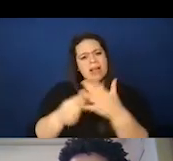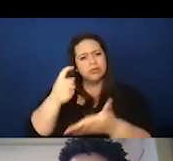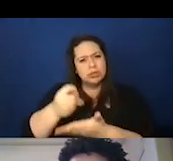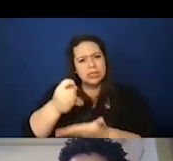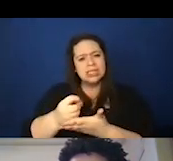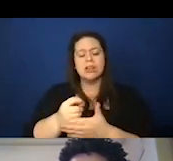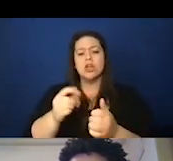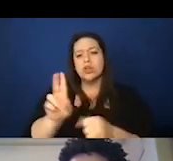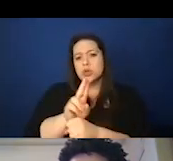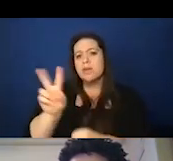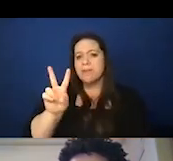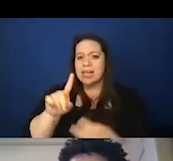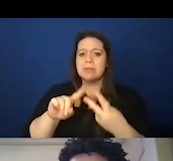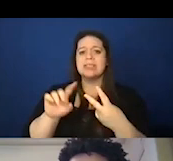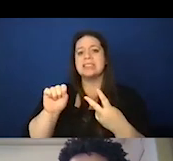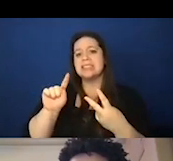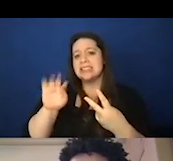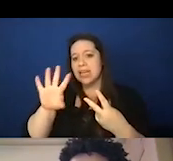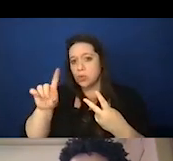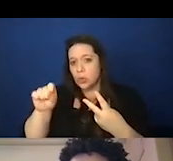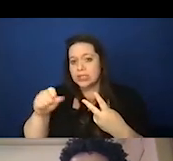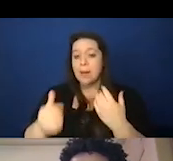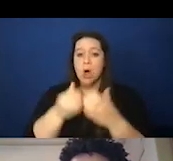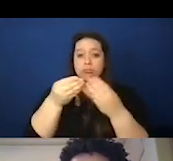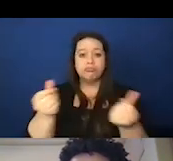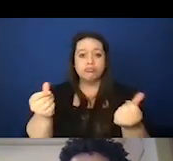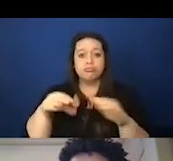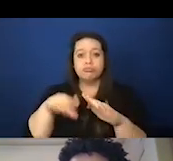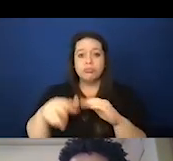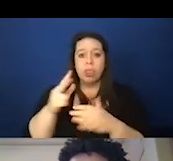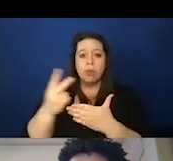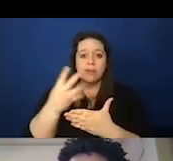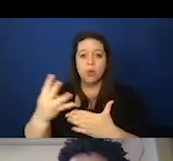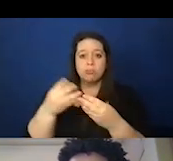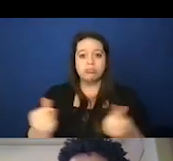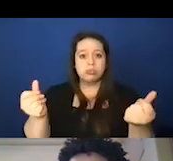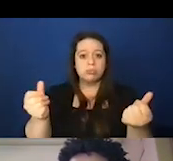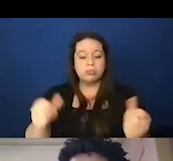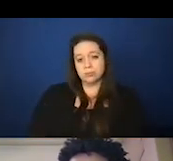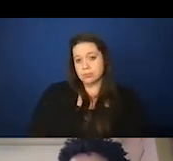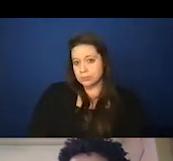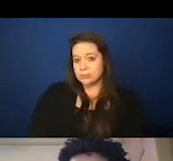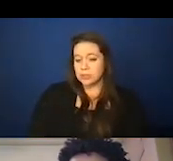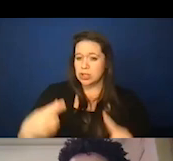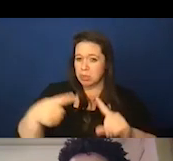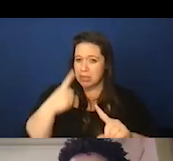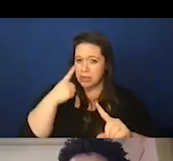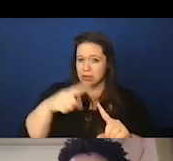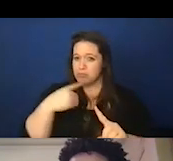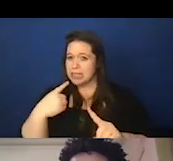and so forth. And most Bell's palsies go away within 3 or 4 weeks. So the point is, you got to think about the risk